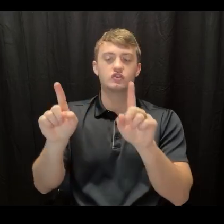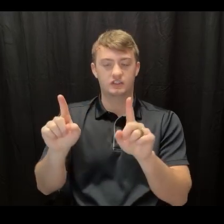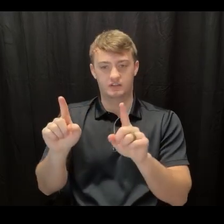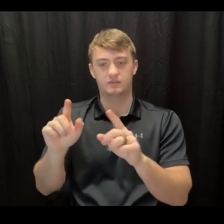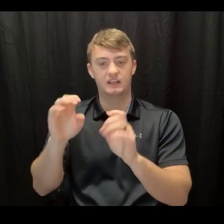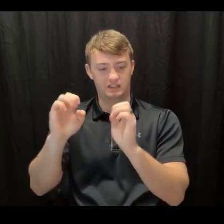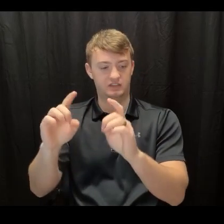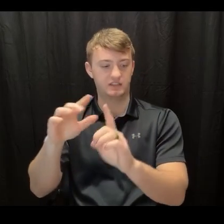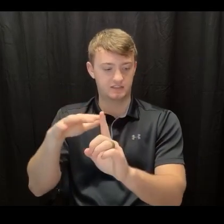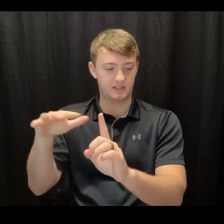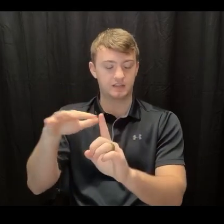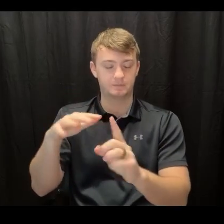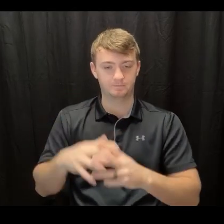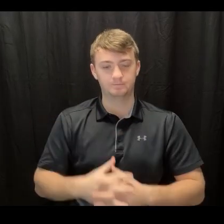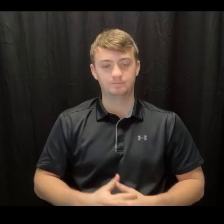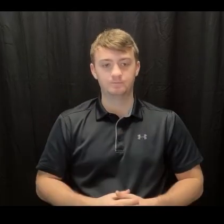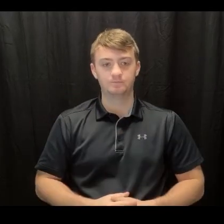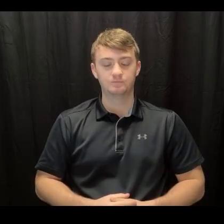educational setting.